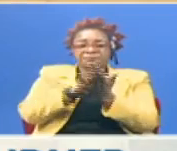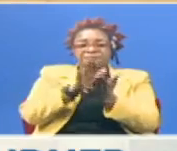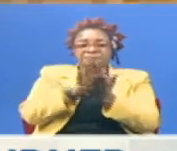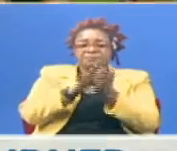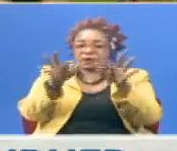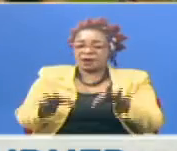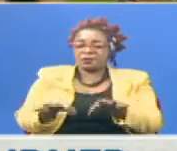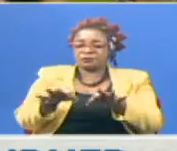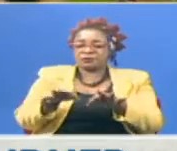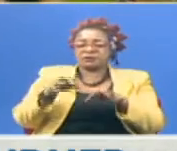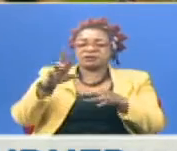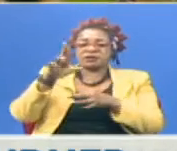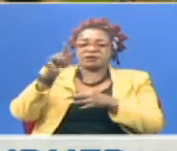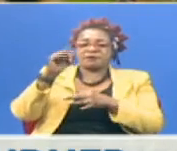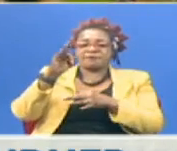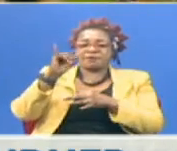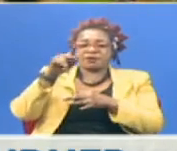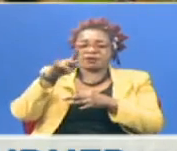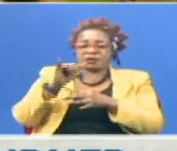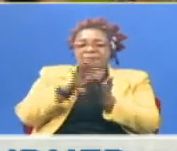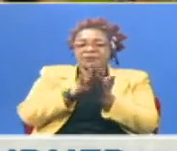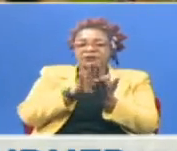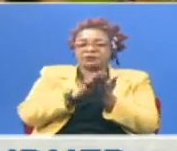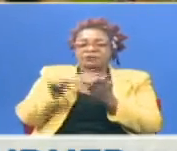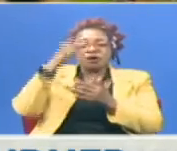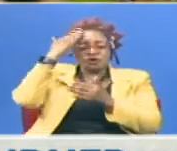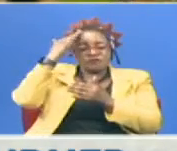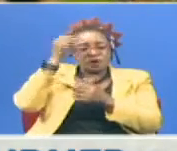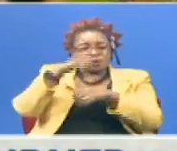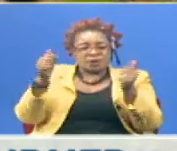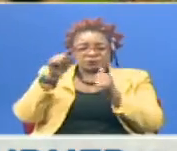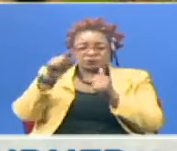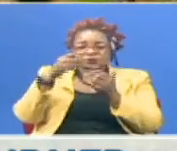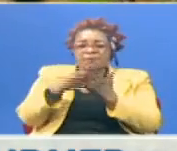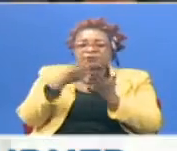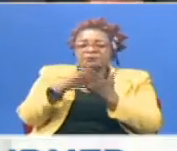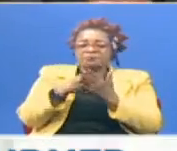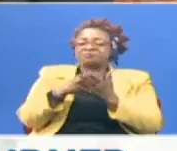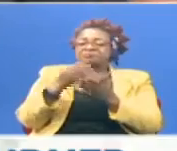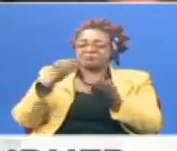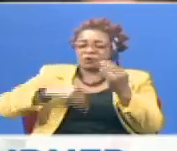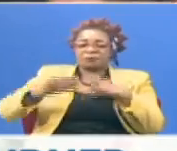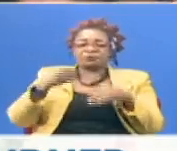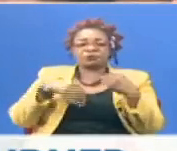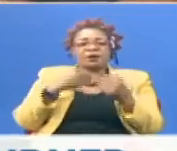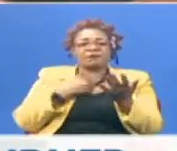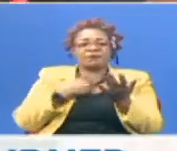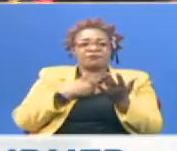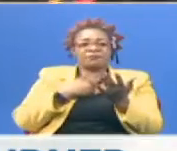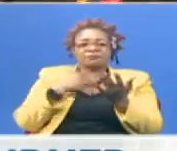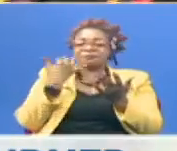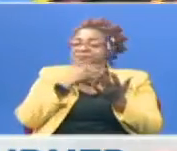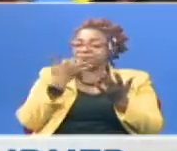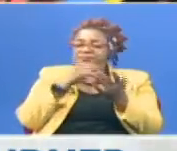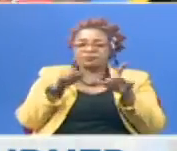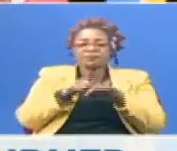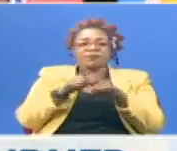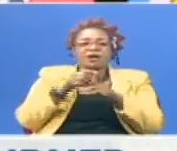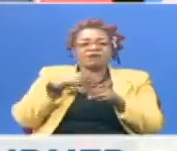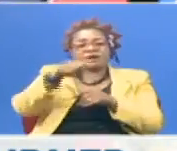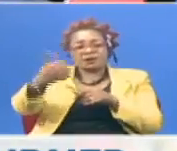Rafiki Microfinance Bank, while knowing that the monies were proceeds of crime. Gachagua is also facing